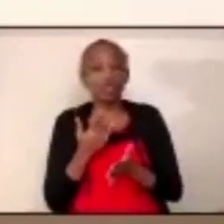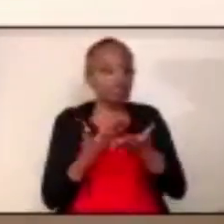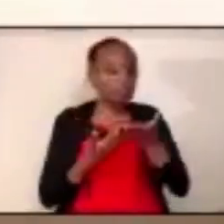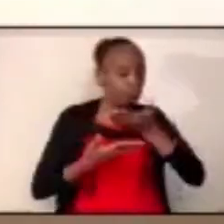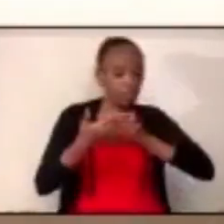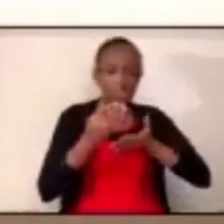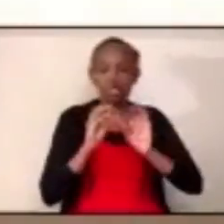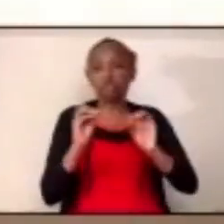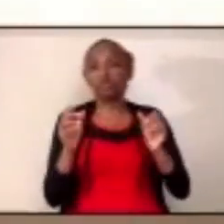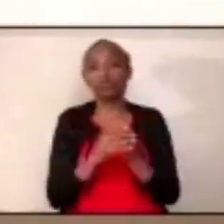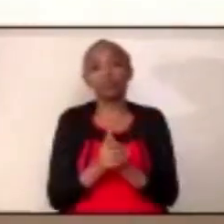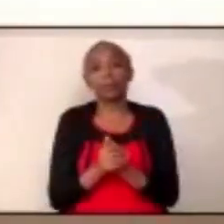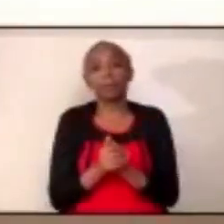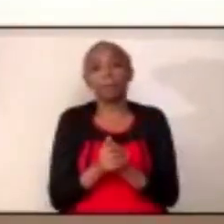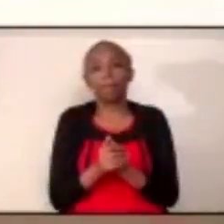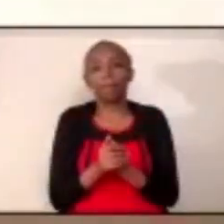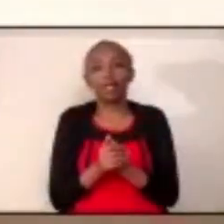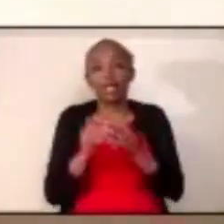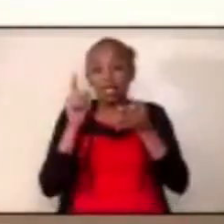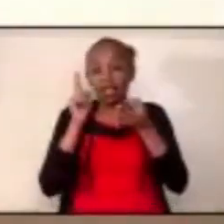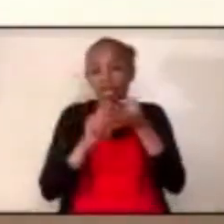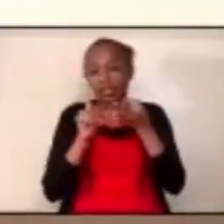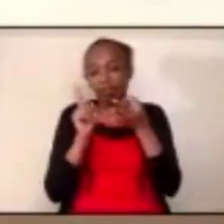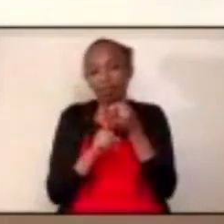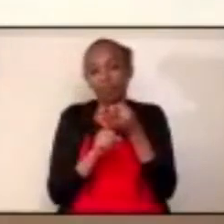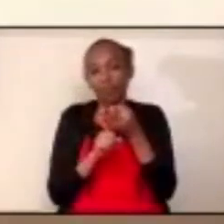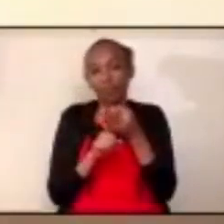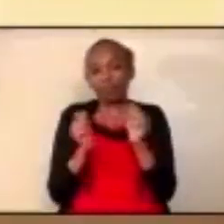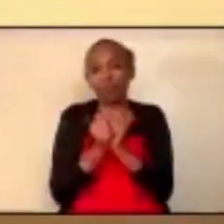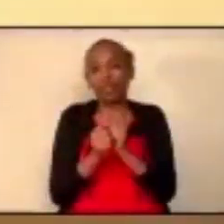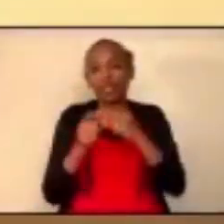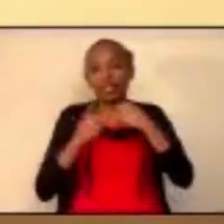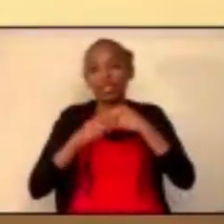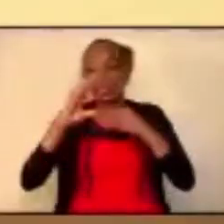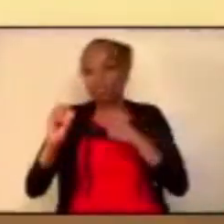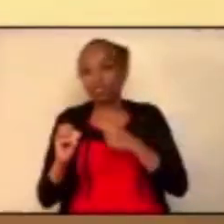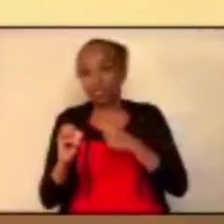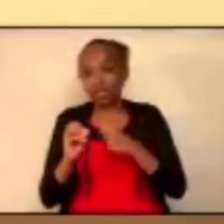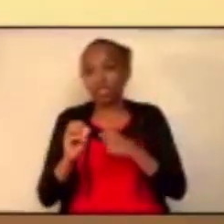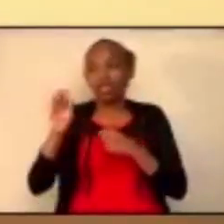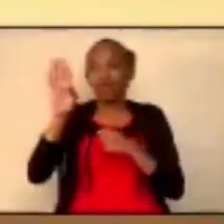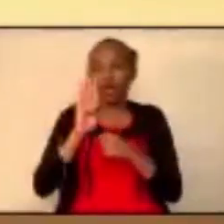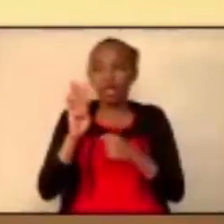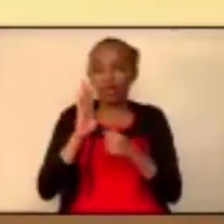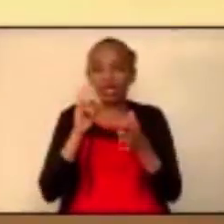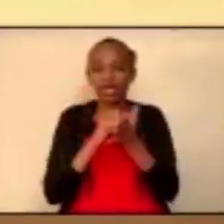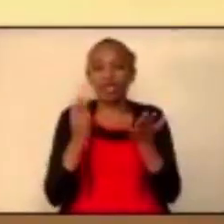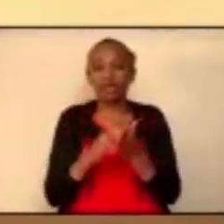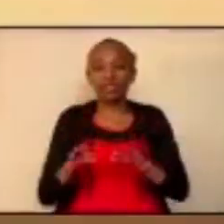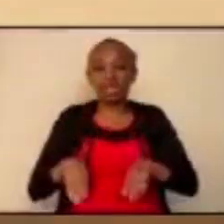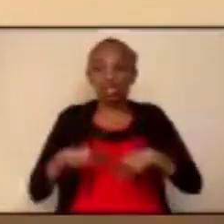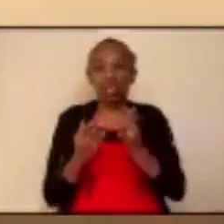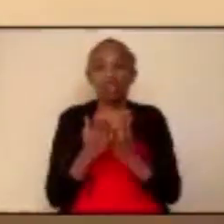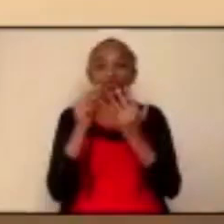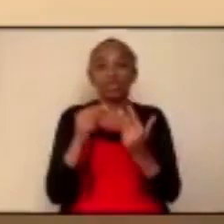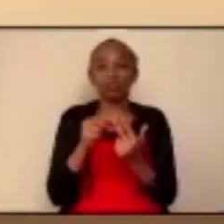and negotiate. Third, with the 650 billion that was issued through